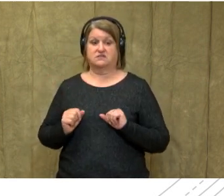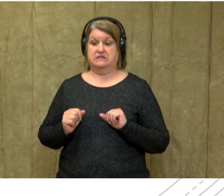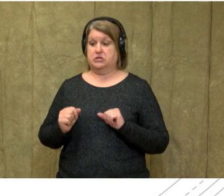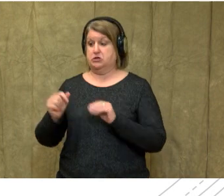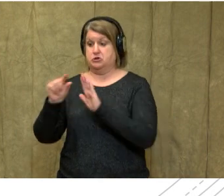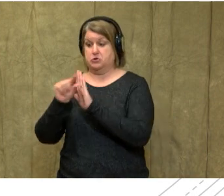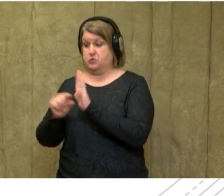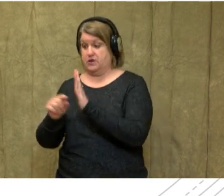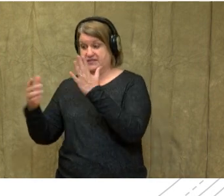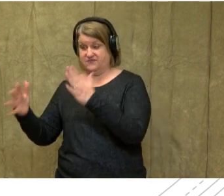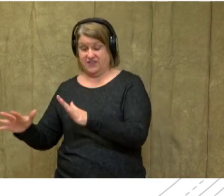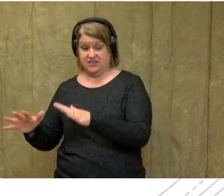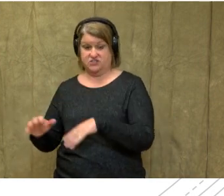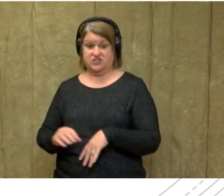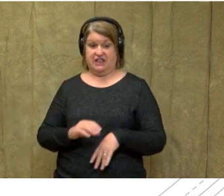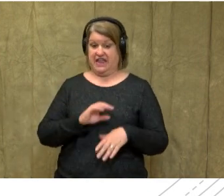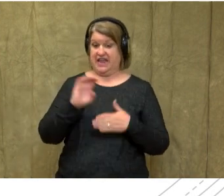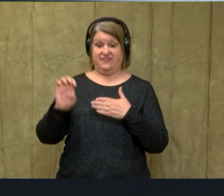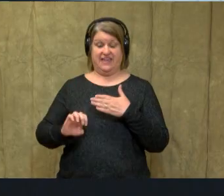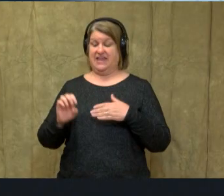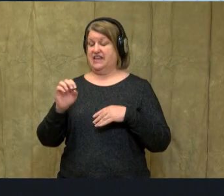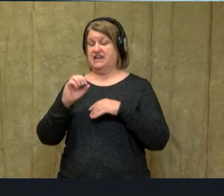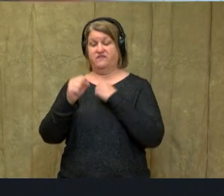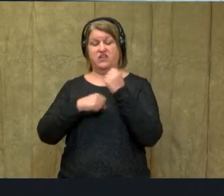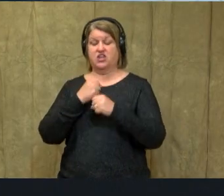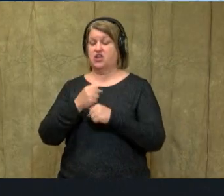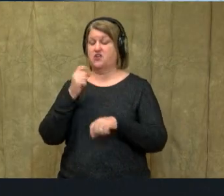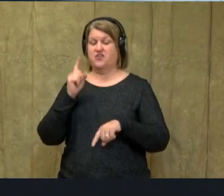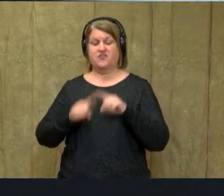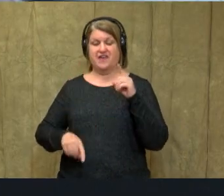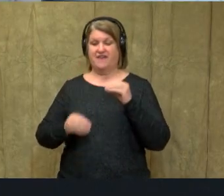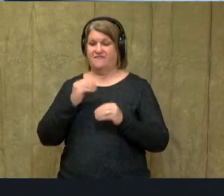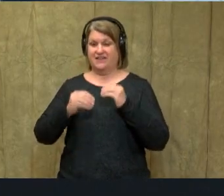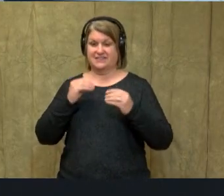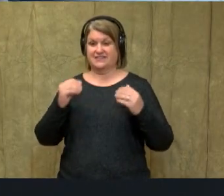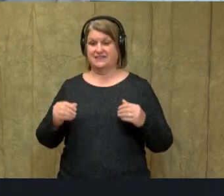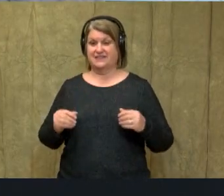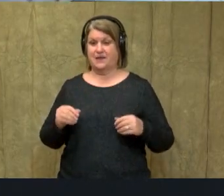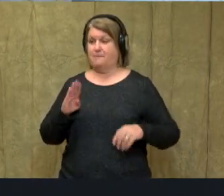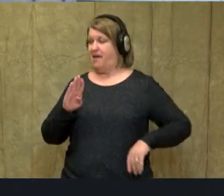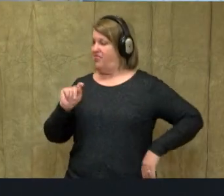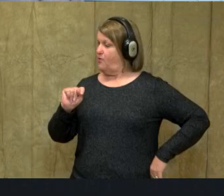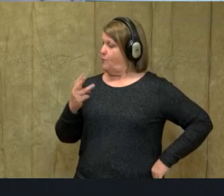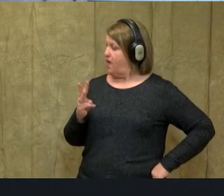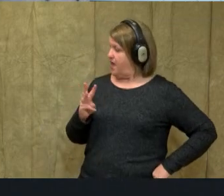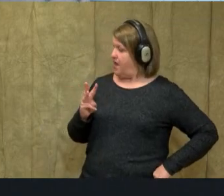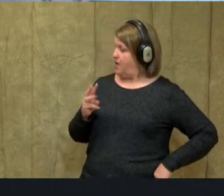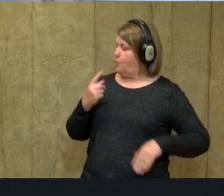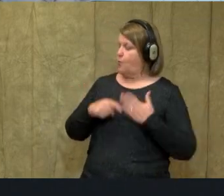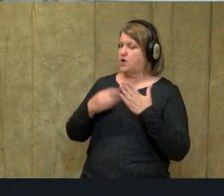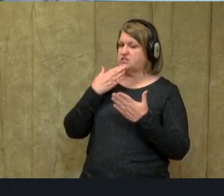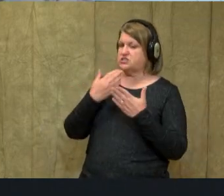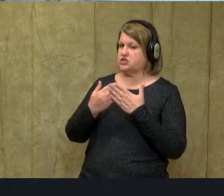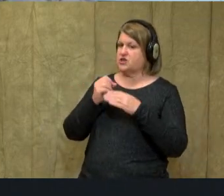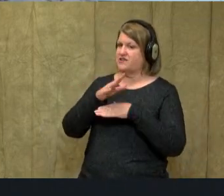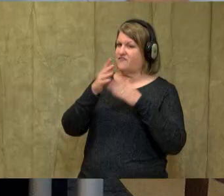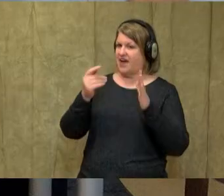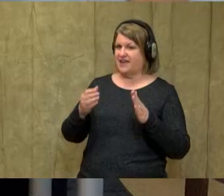fixing what I messed up early on. And by the way, Ms. Hart, what's some good advice for